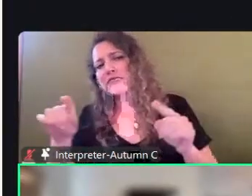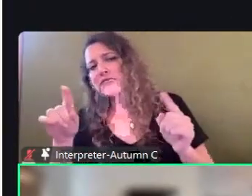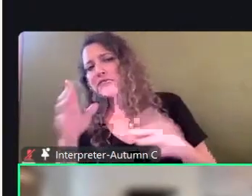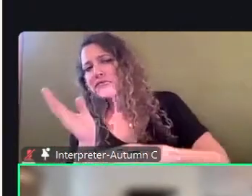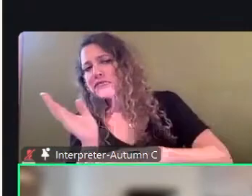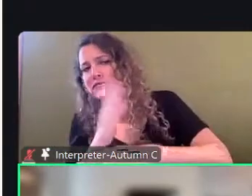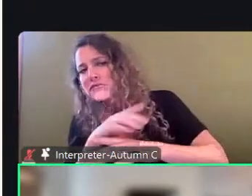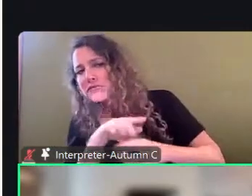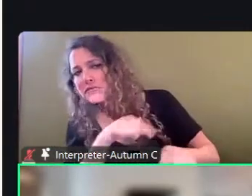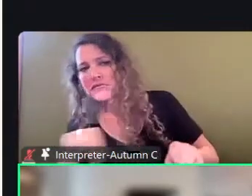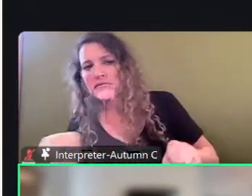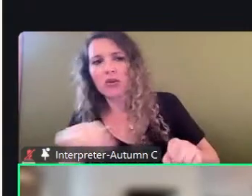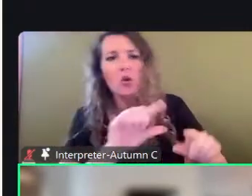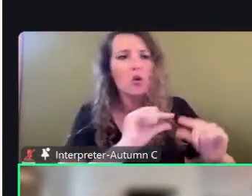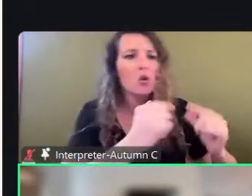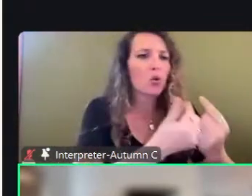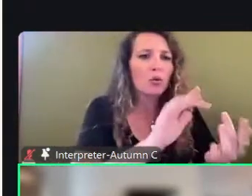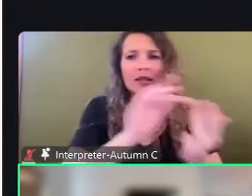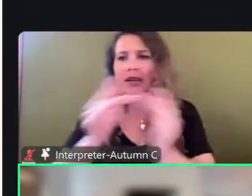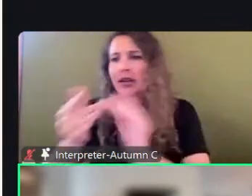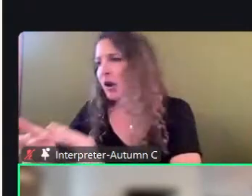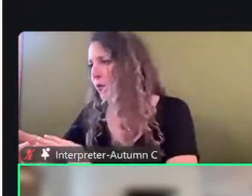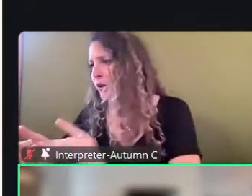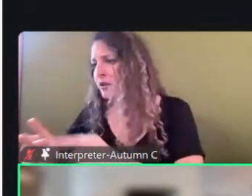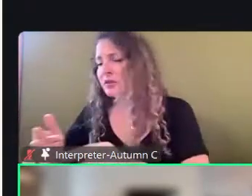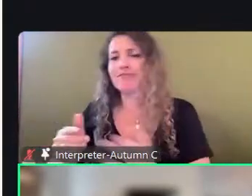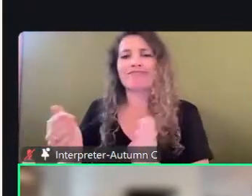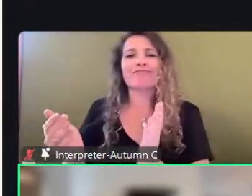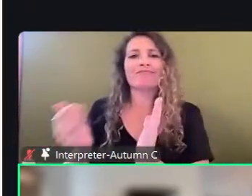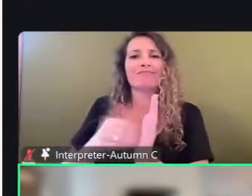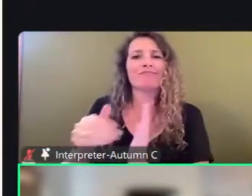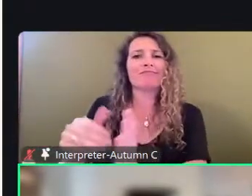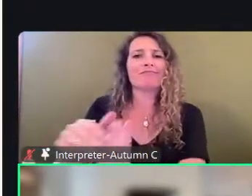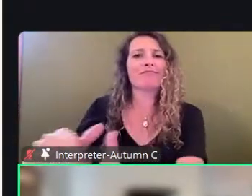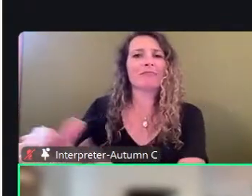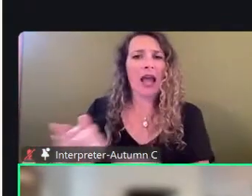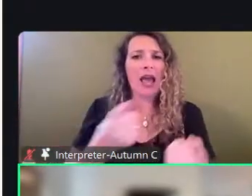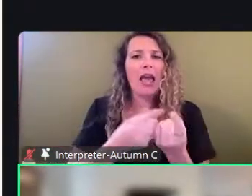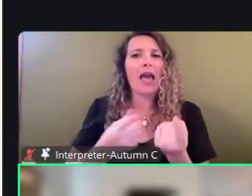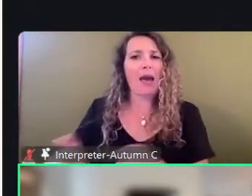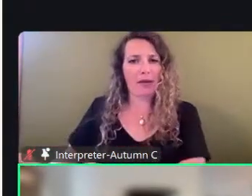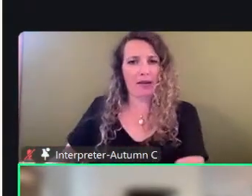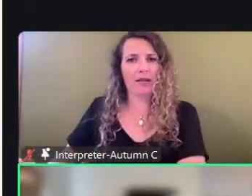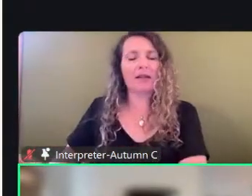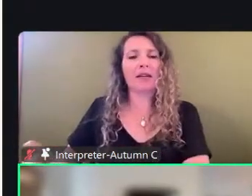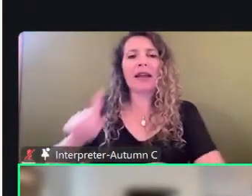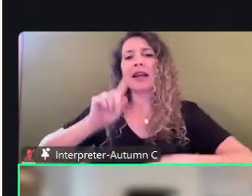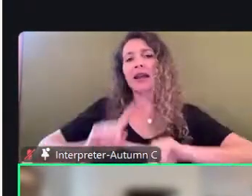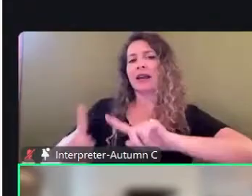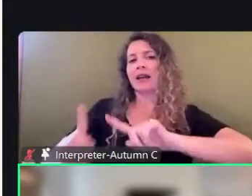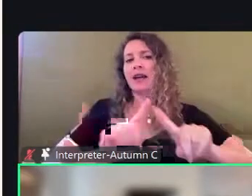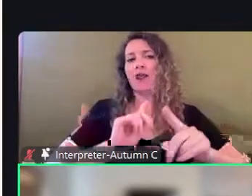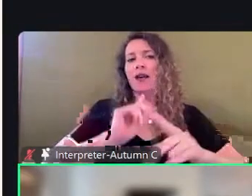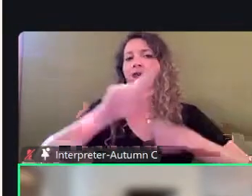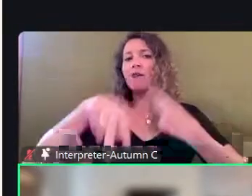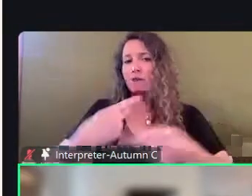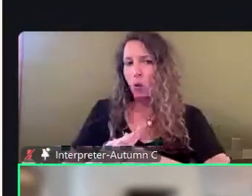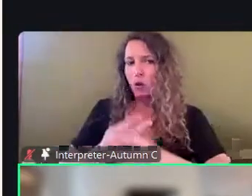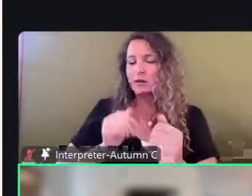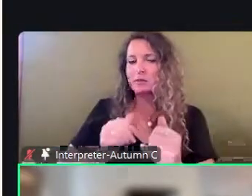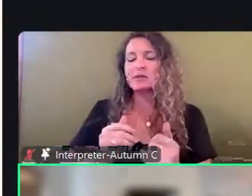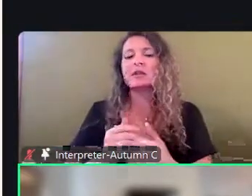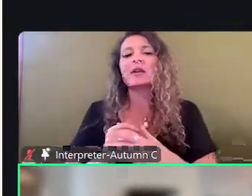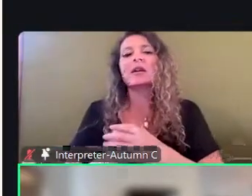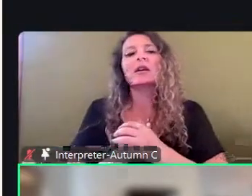of the same principles and practices repeating in various forms. I streamlined